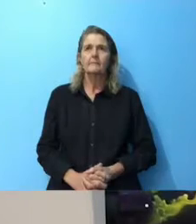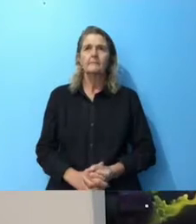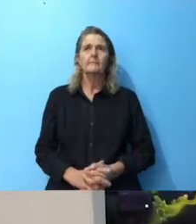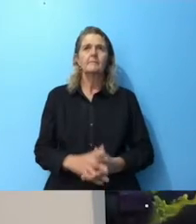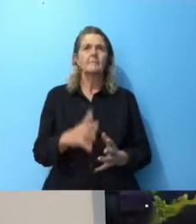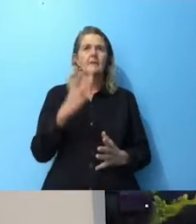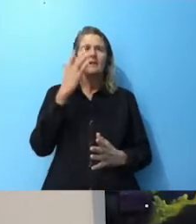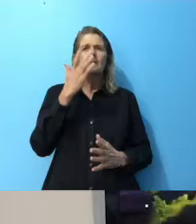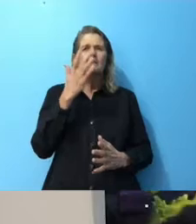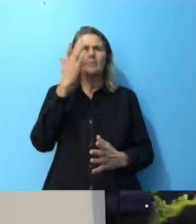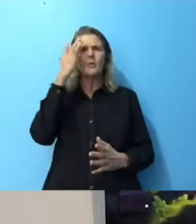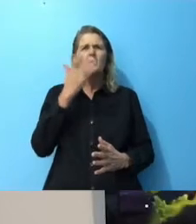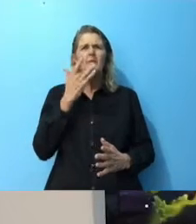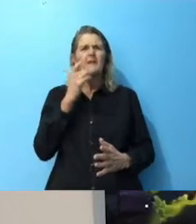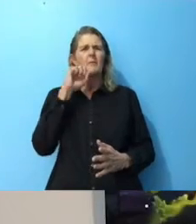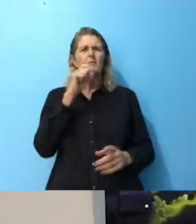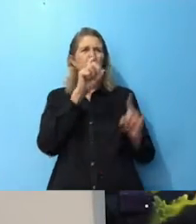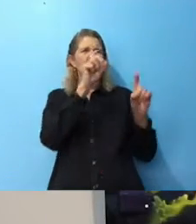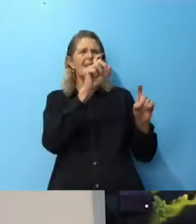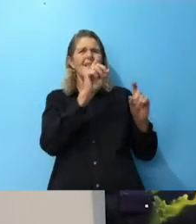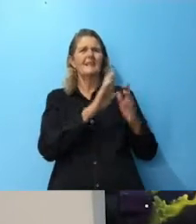Not sure if that one will stay.